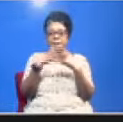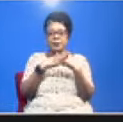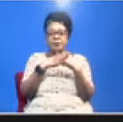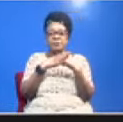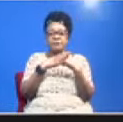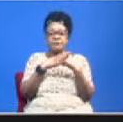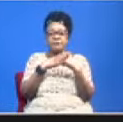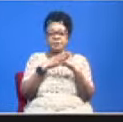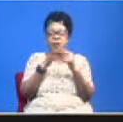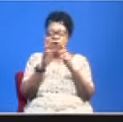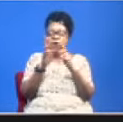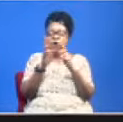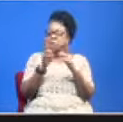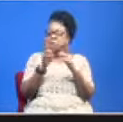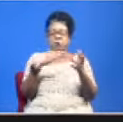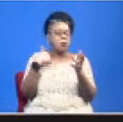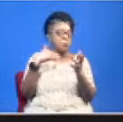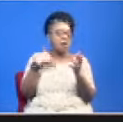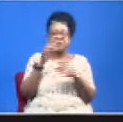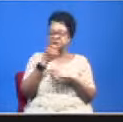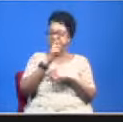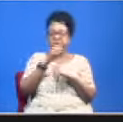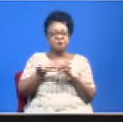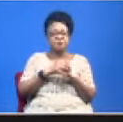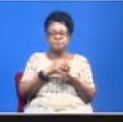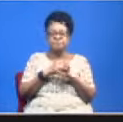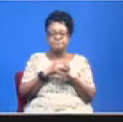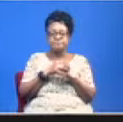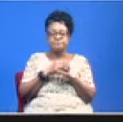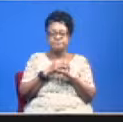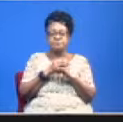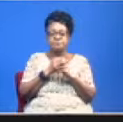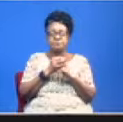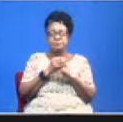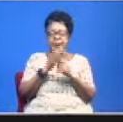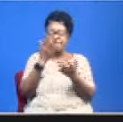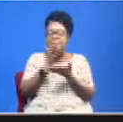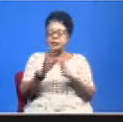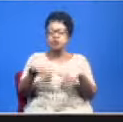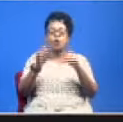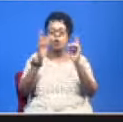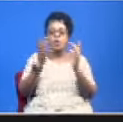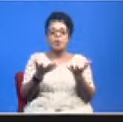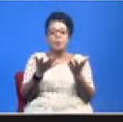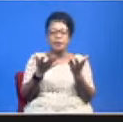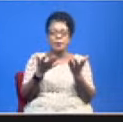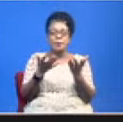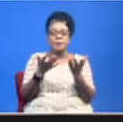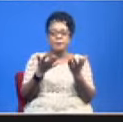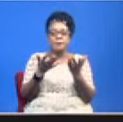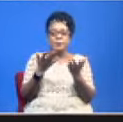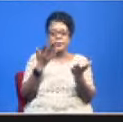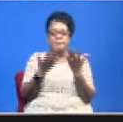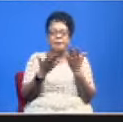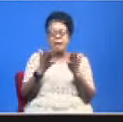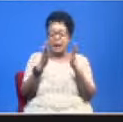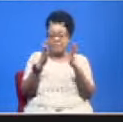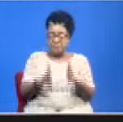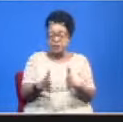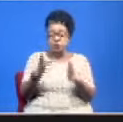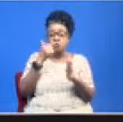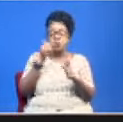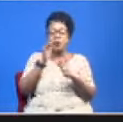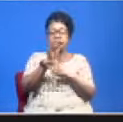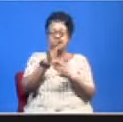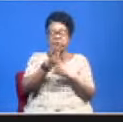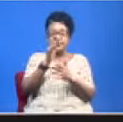normal robbery. Where are they taking the parts? They are taking it to somebody who had assigned them the